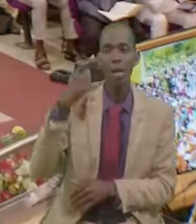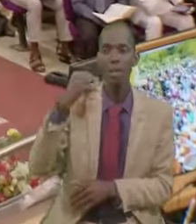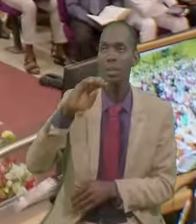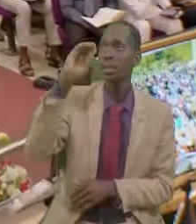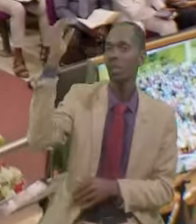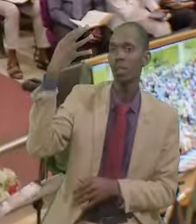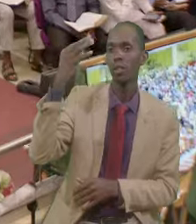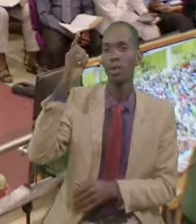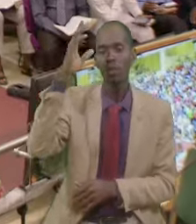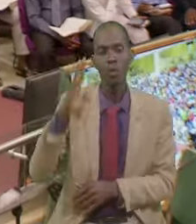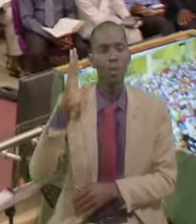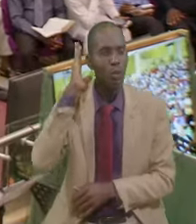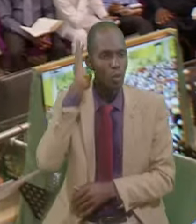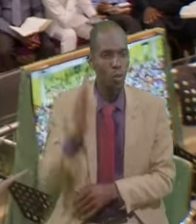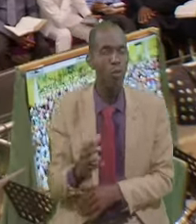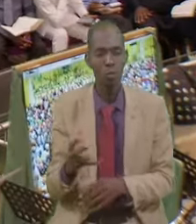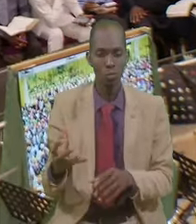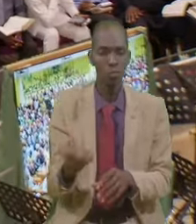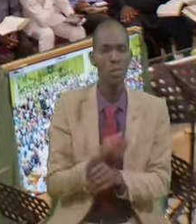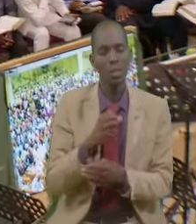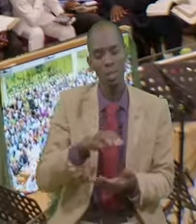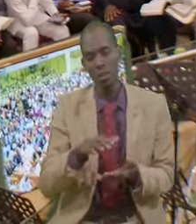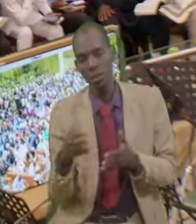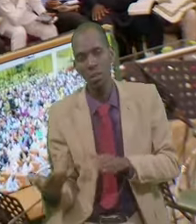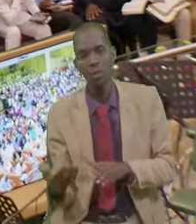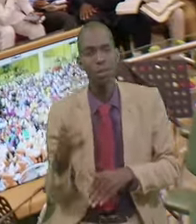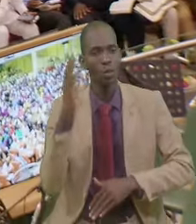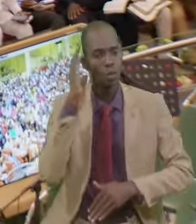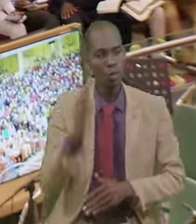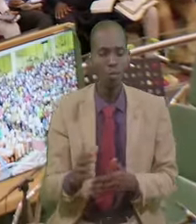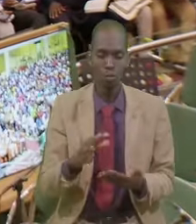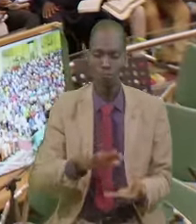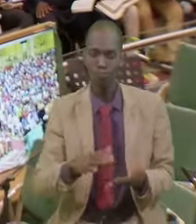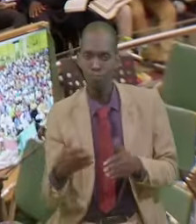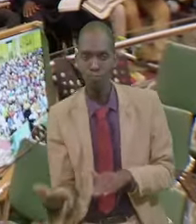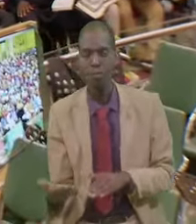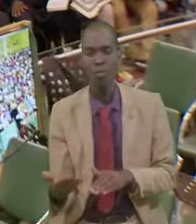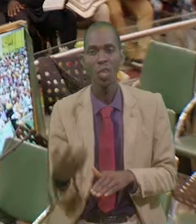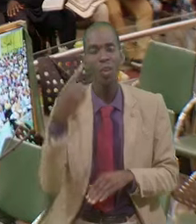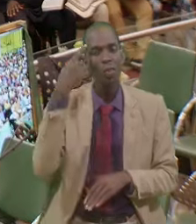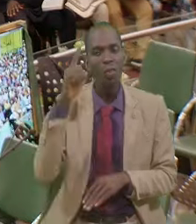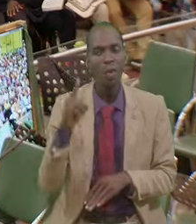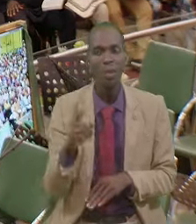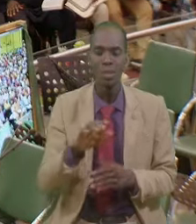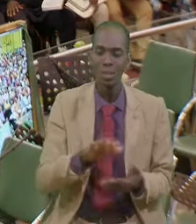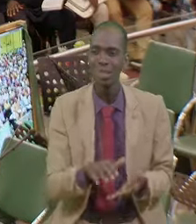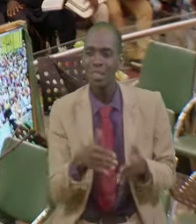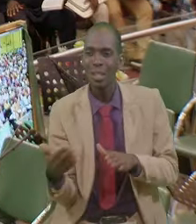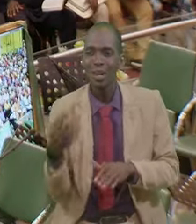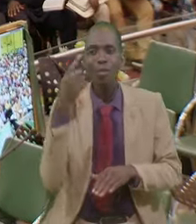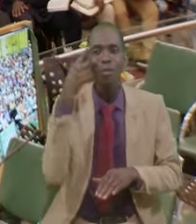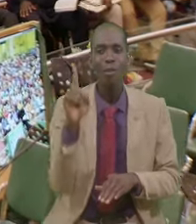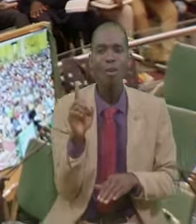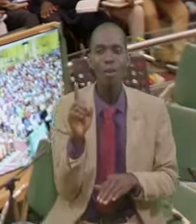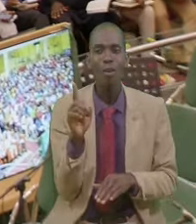should taste death. Should taste death. Should taste